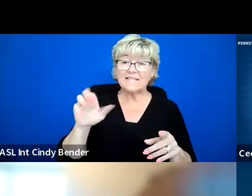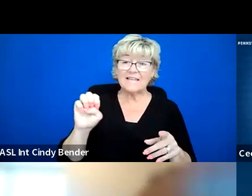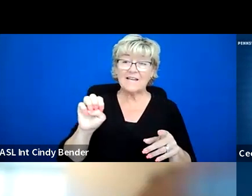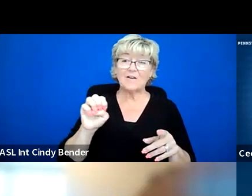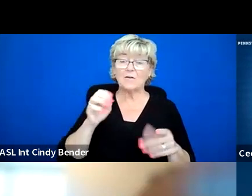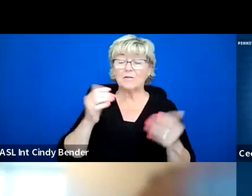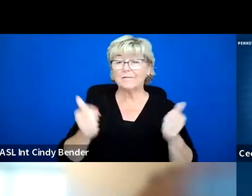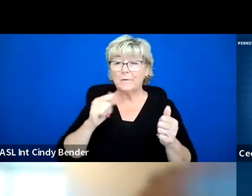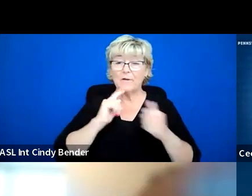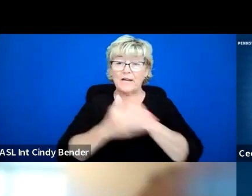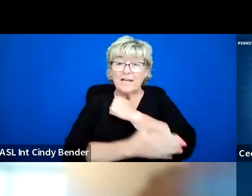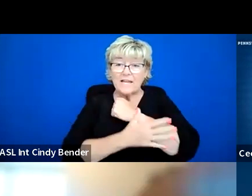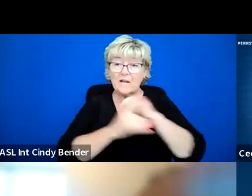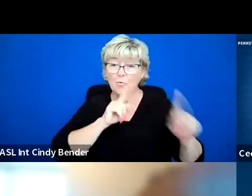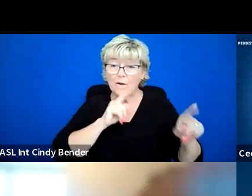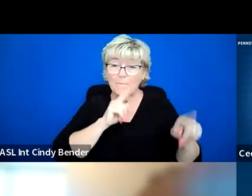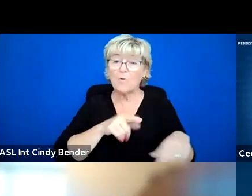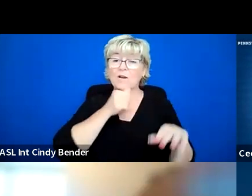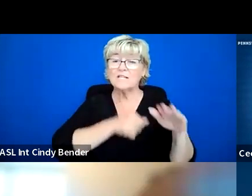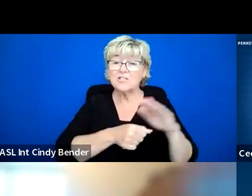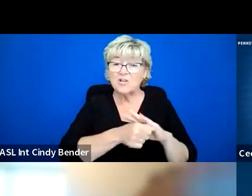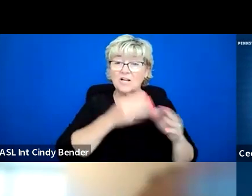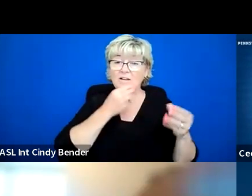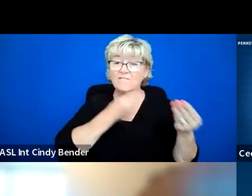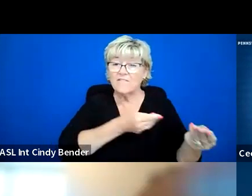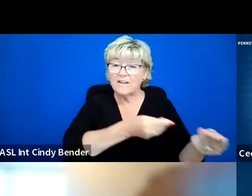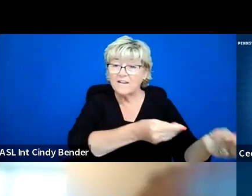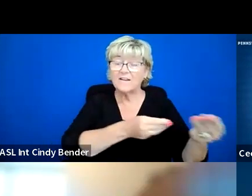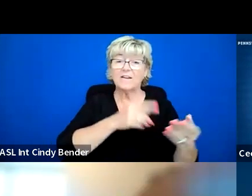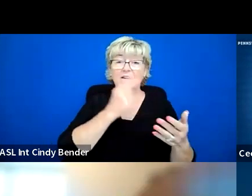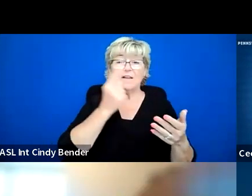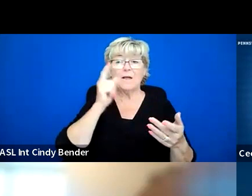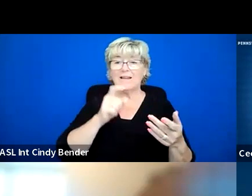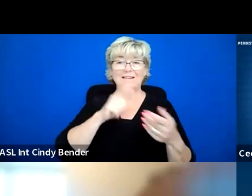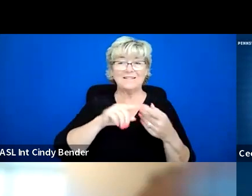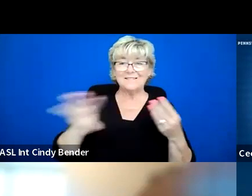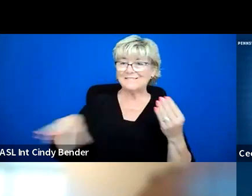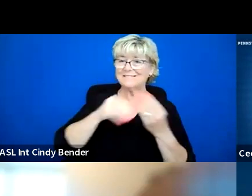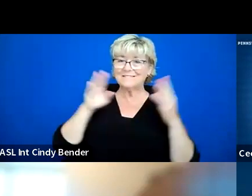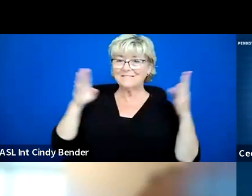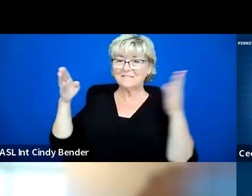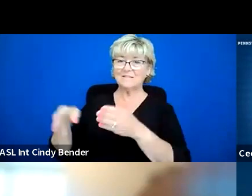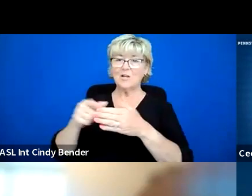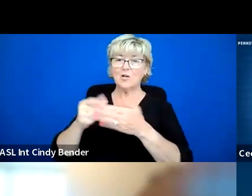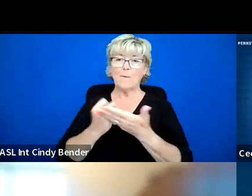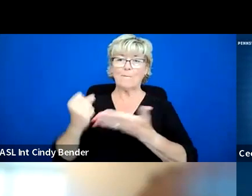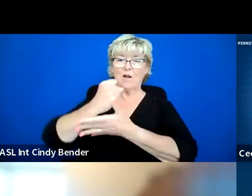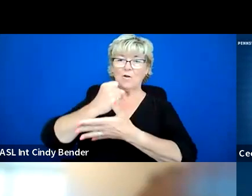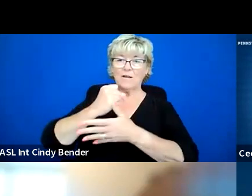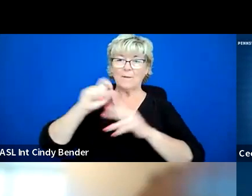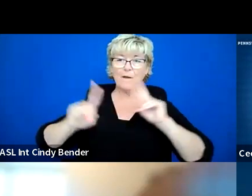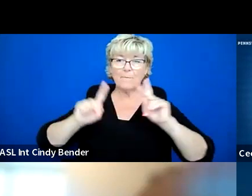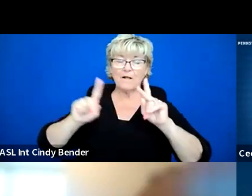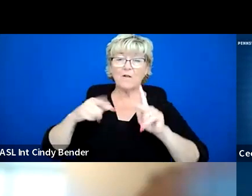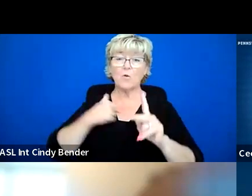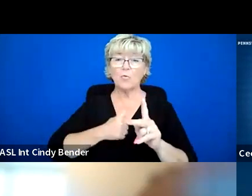counties reporting out and us talking about shelters and feeding, and there needed to be some extra attention to priority populations so